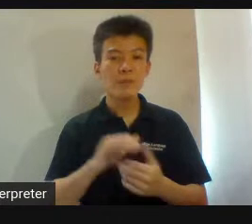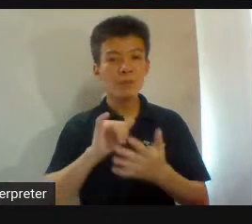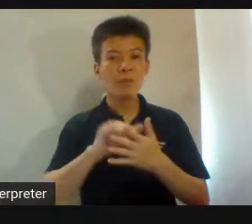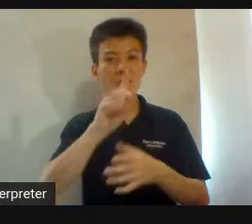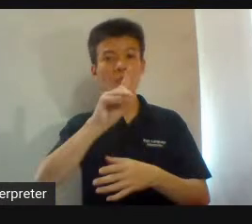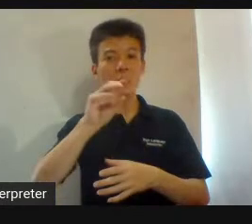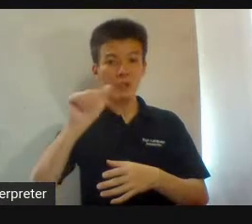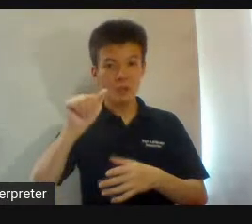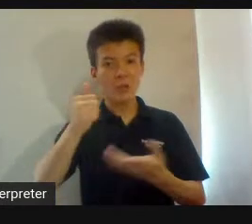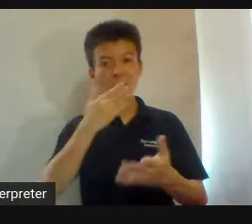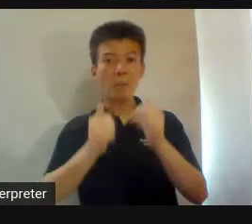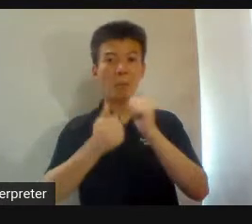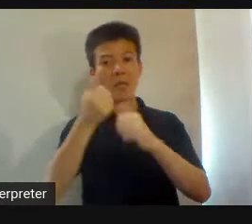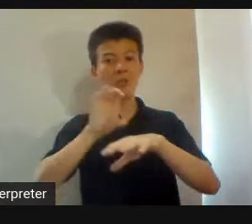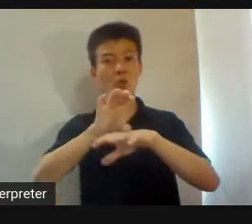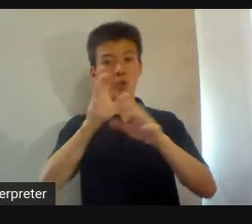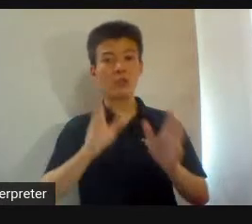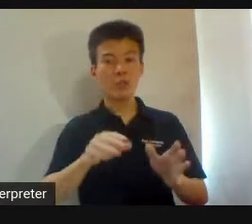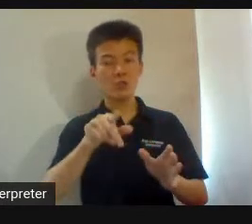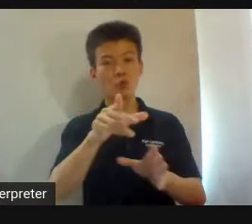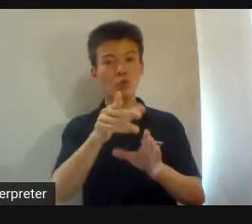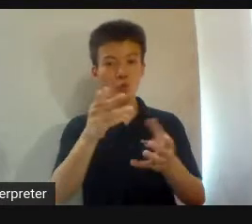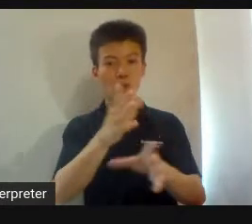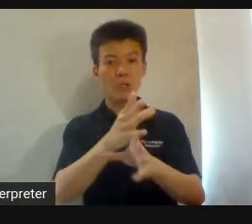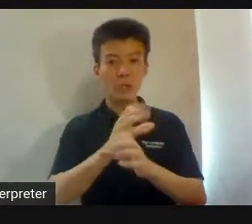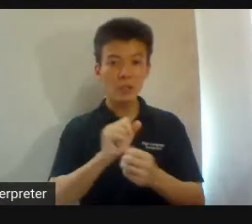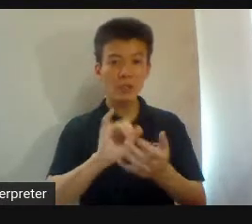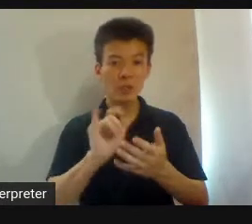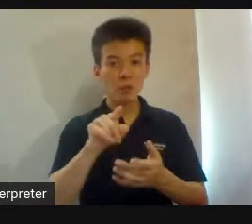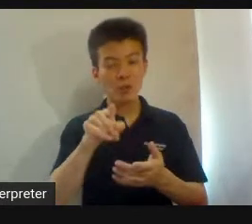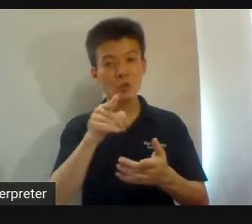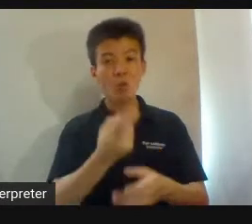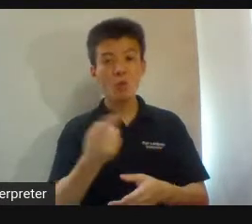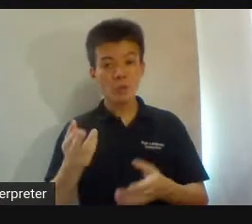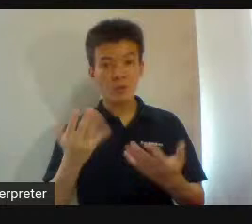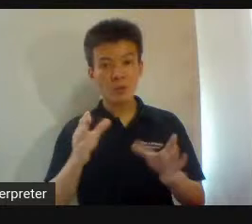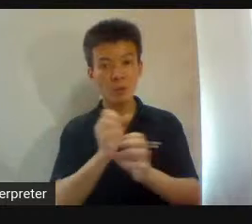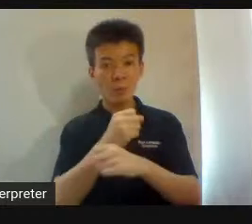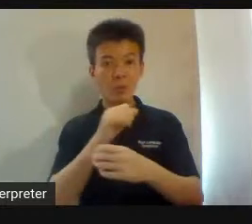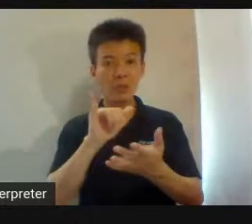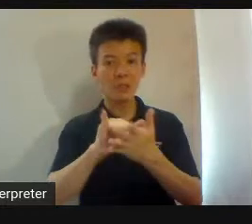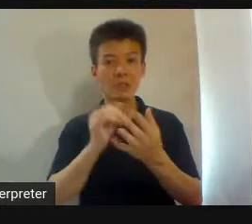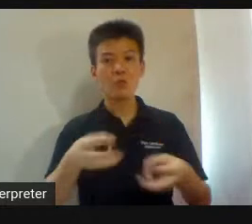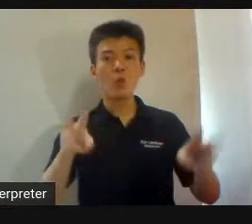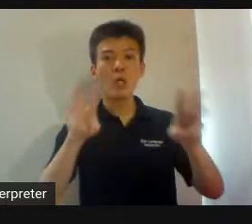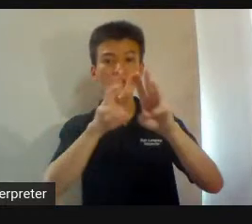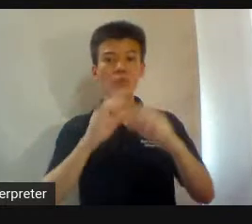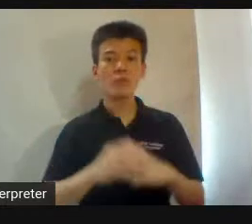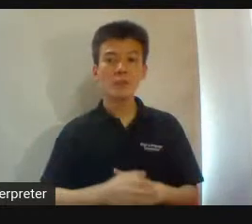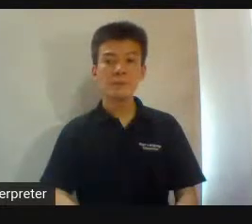disabled are the best consultants that you will get, because then that's where your resources are going to make its worth.